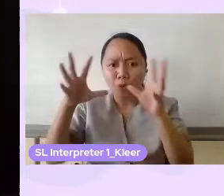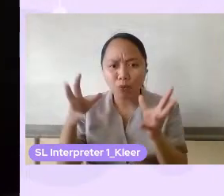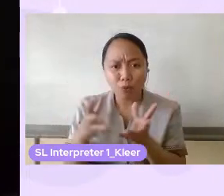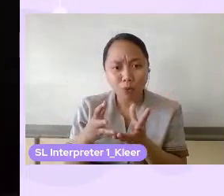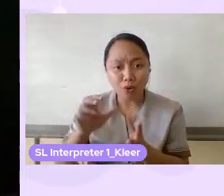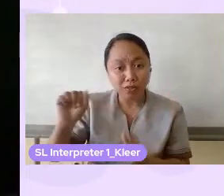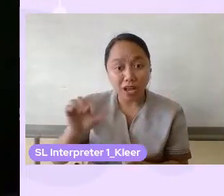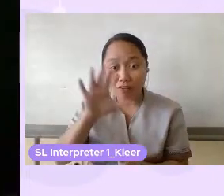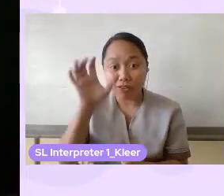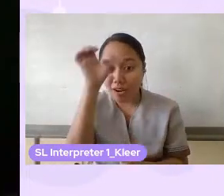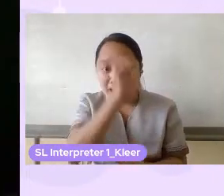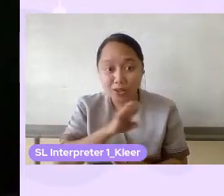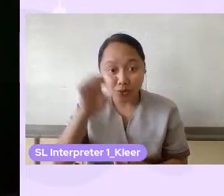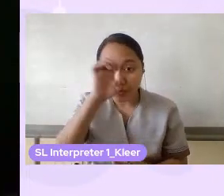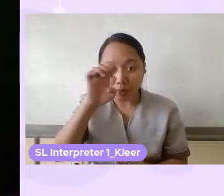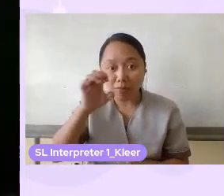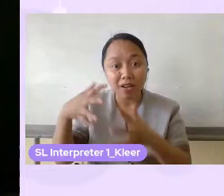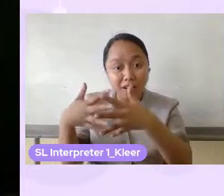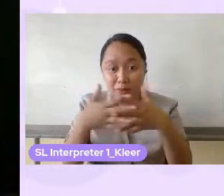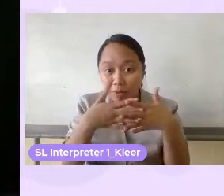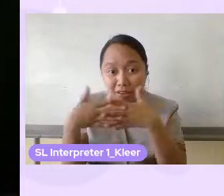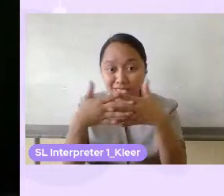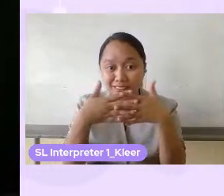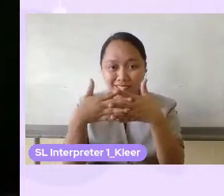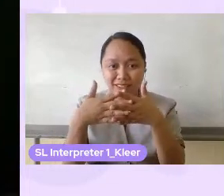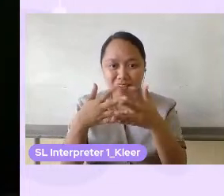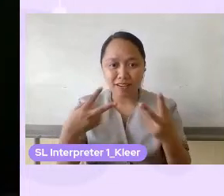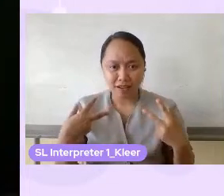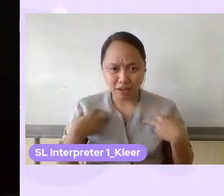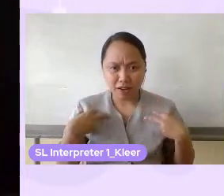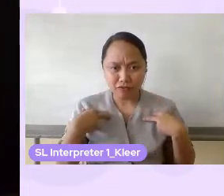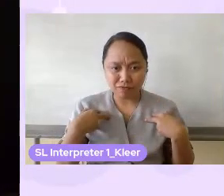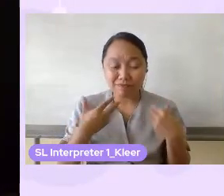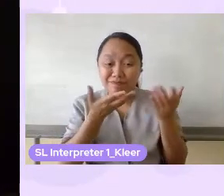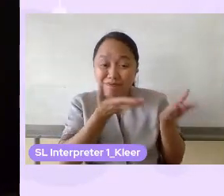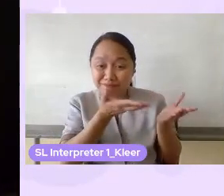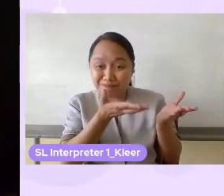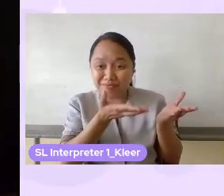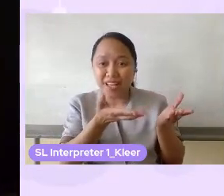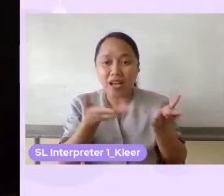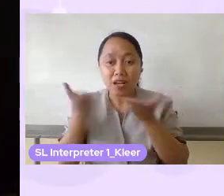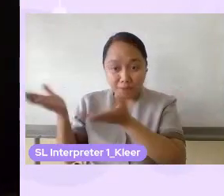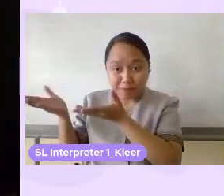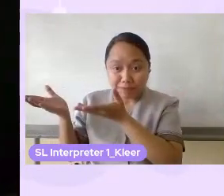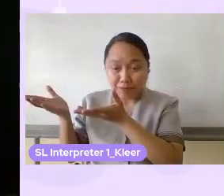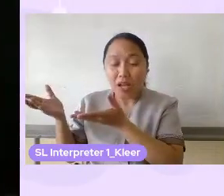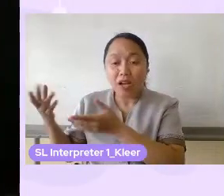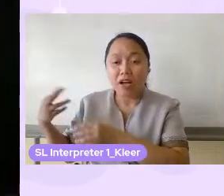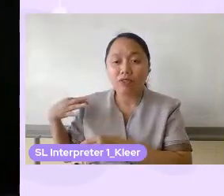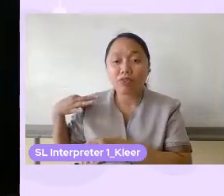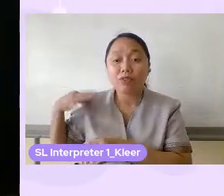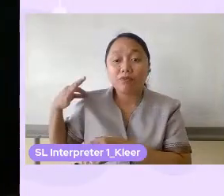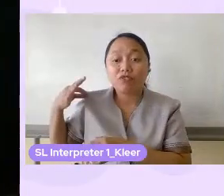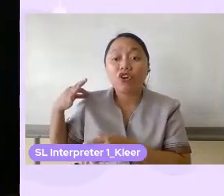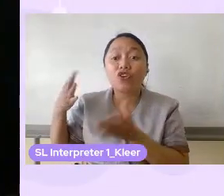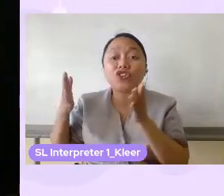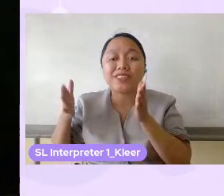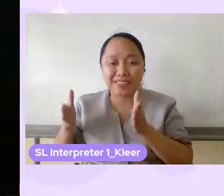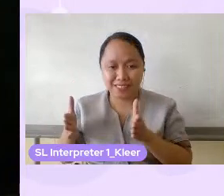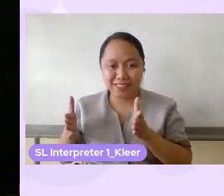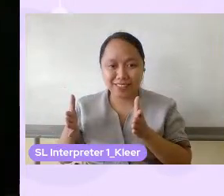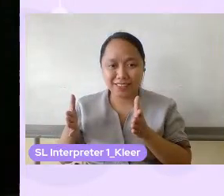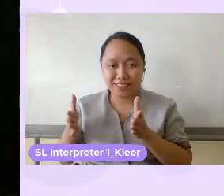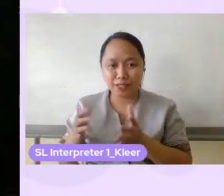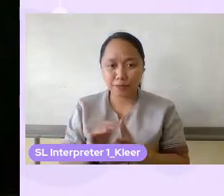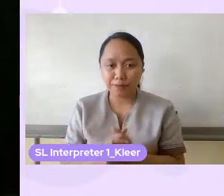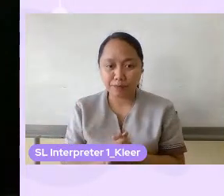Europe, the Americas, and of course, I was sitting there as representative of Asia Pacific. And in that forum,